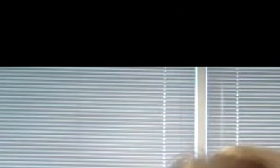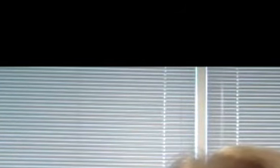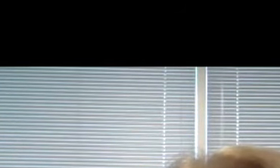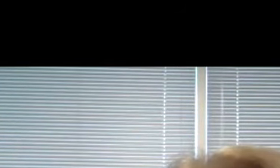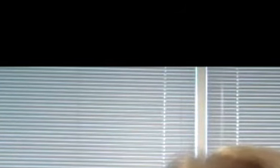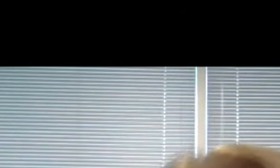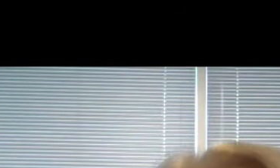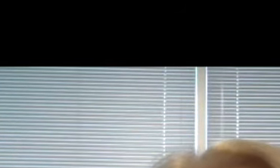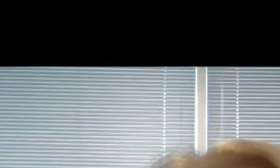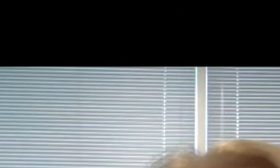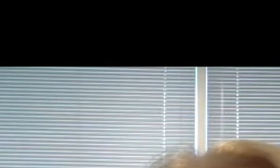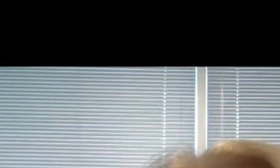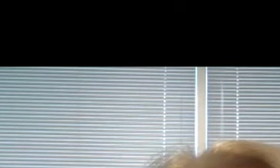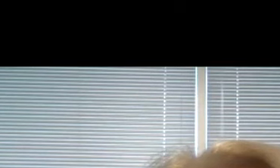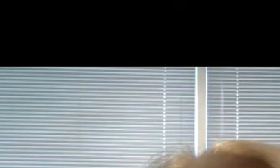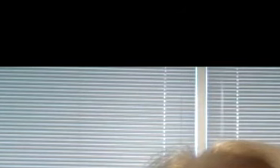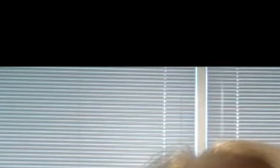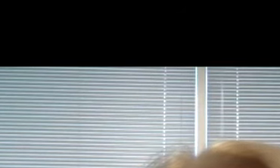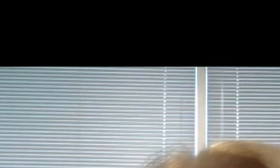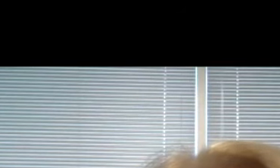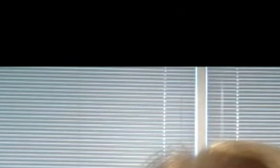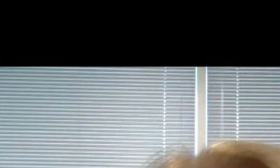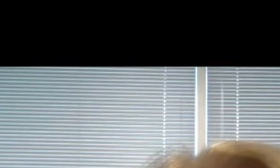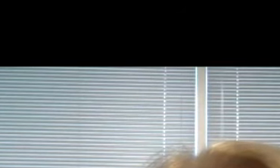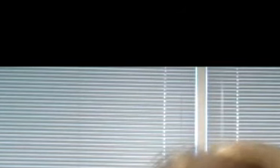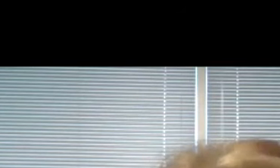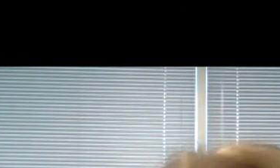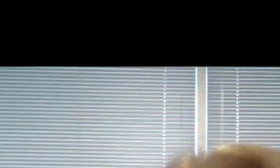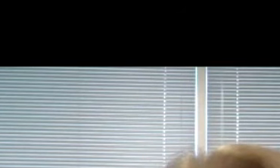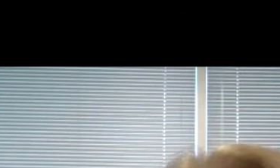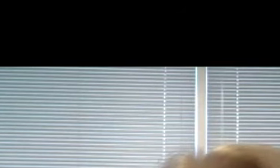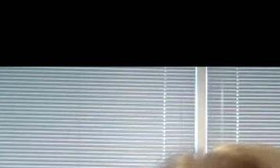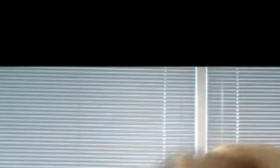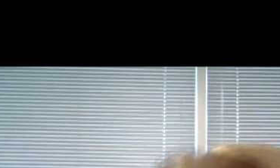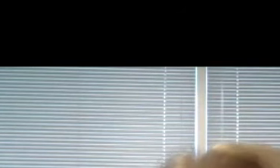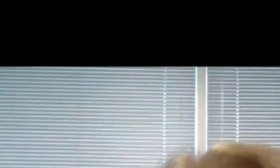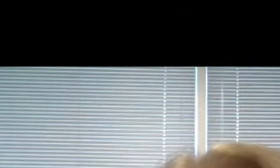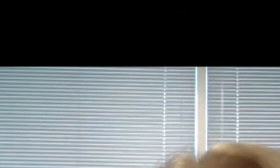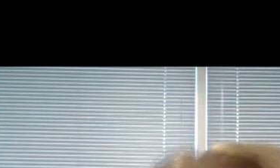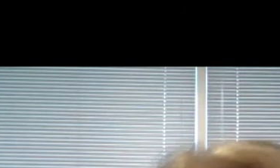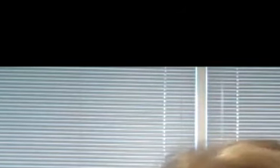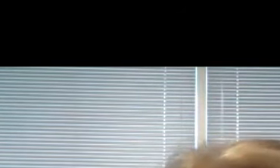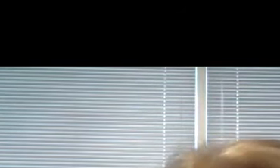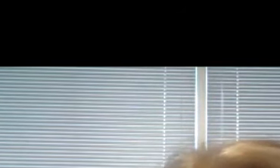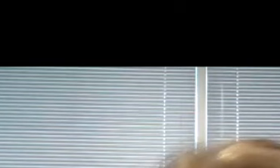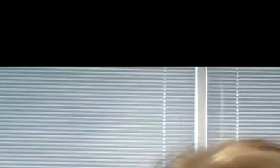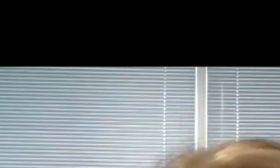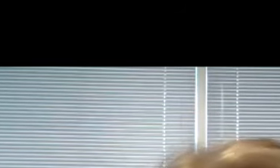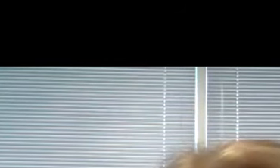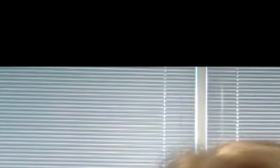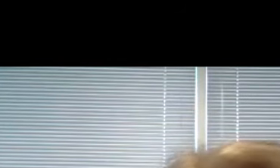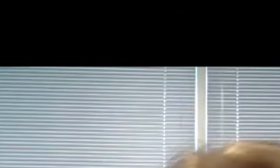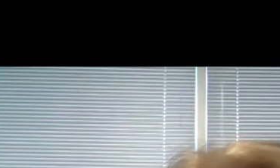I'll jump in with a question. It's good to see you again, Ann, by the way. I saw you in Salt Lake. Good to see you again. Great. The